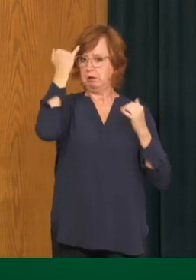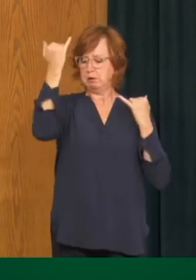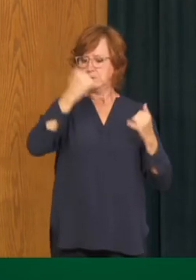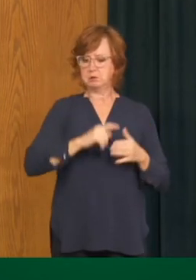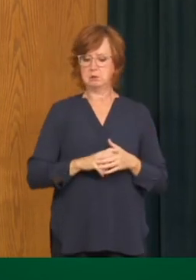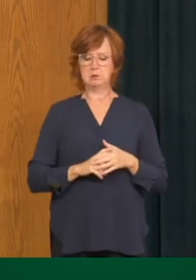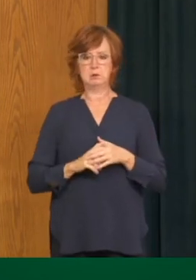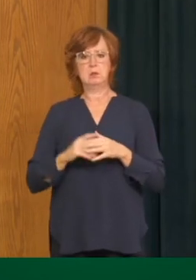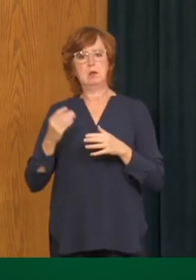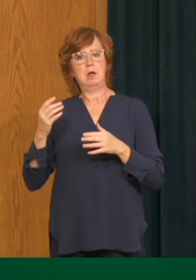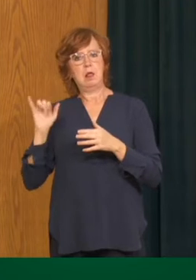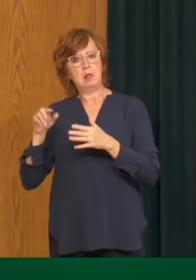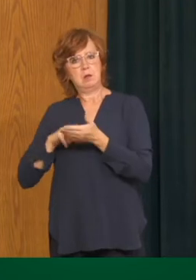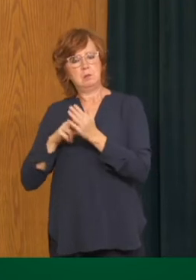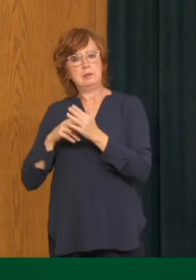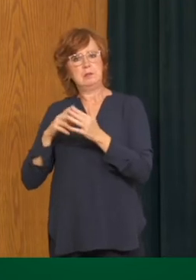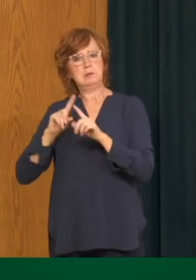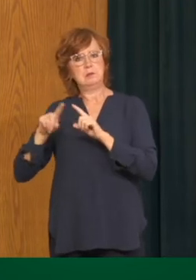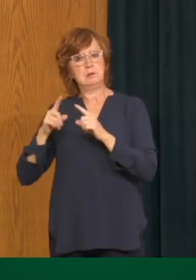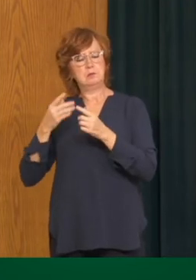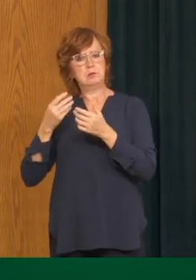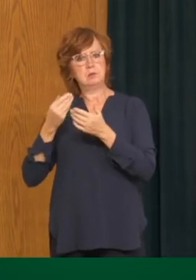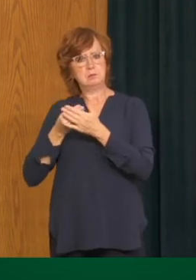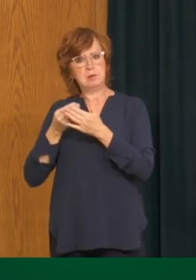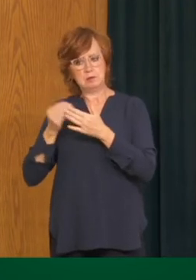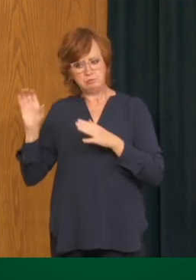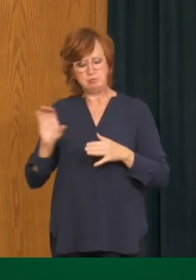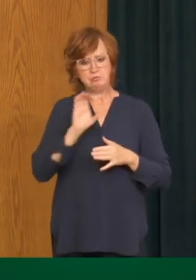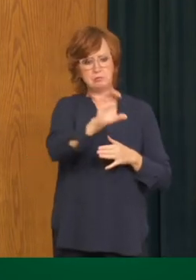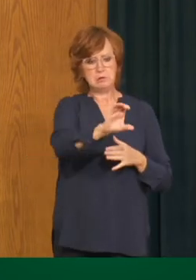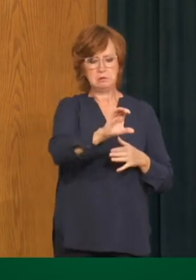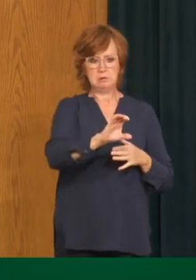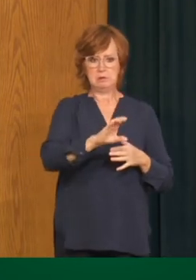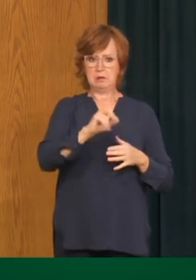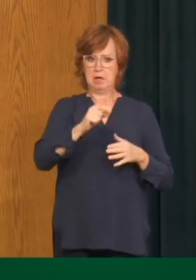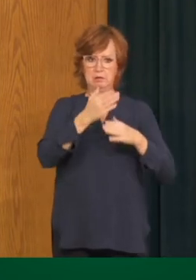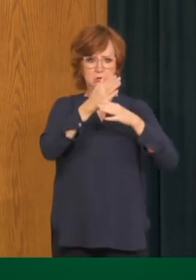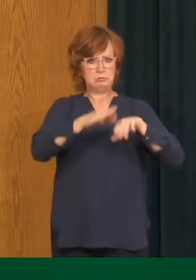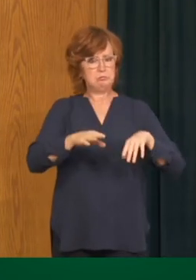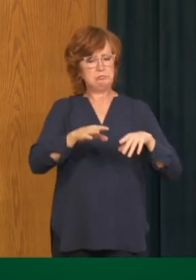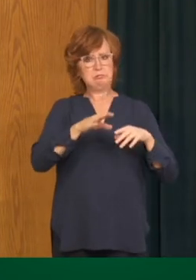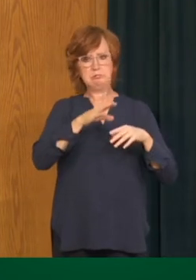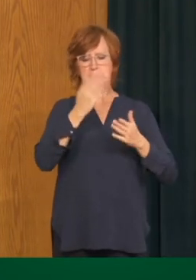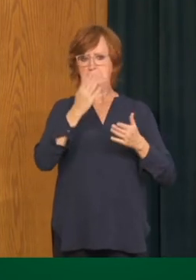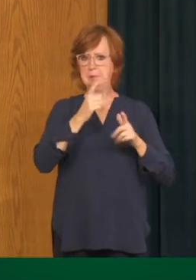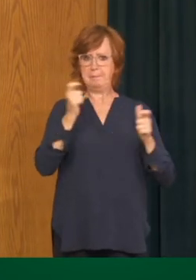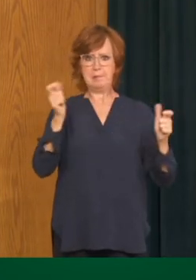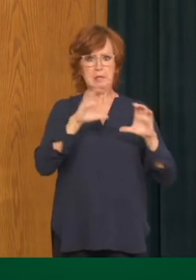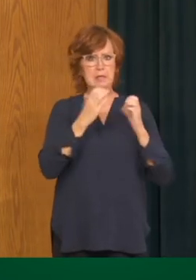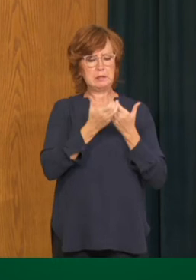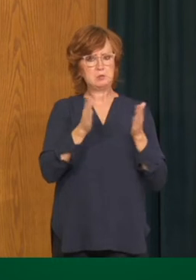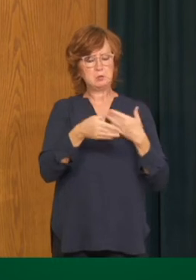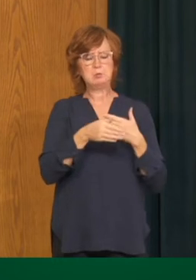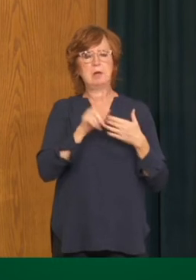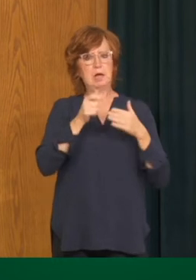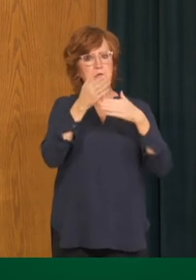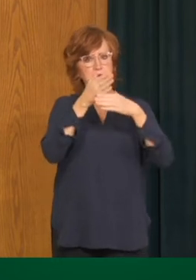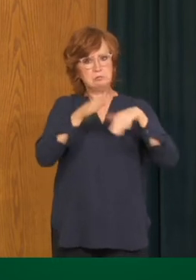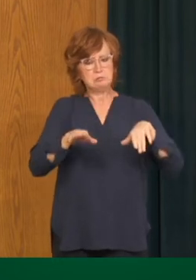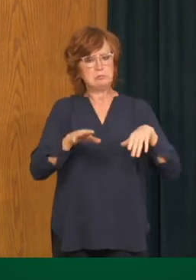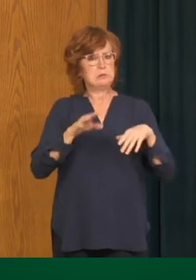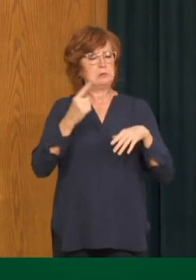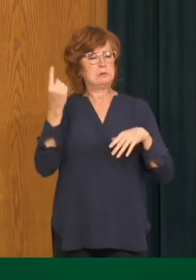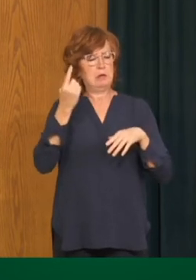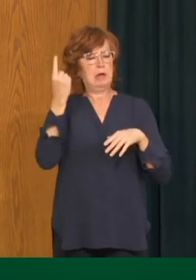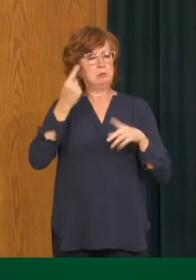staff to reduce class sizes in exceptional circumstances may be considered. Many parents are also wondering about COVID